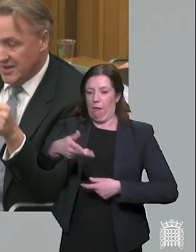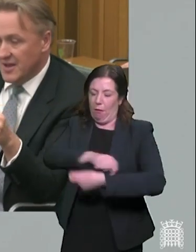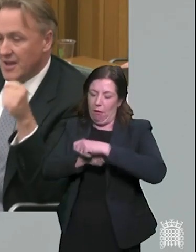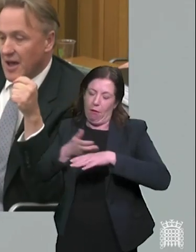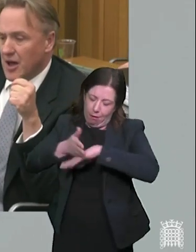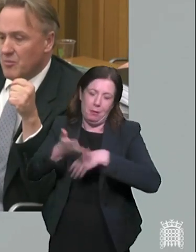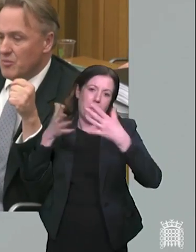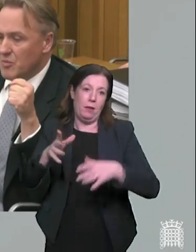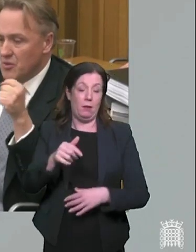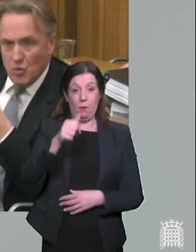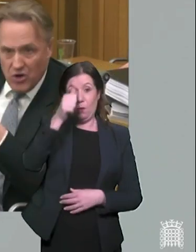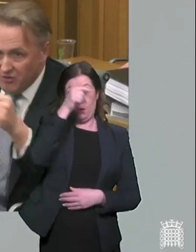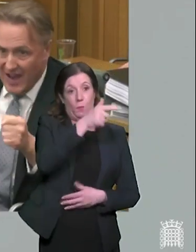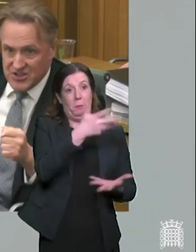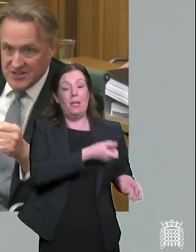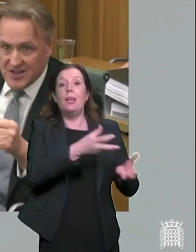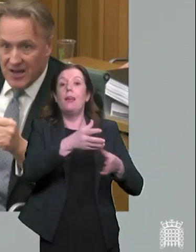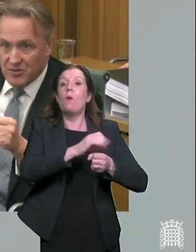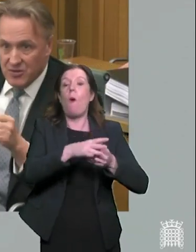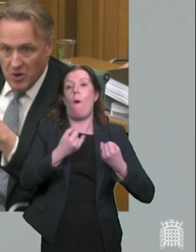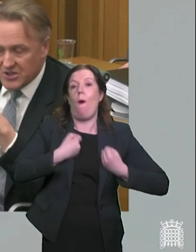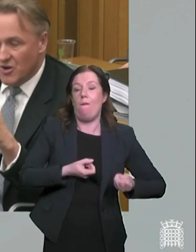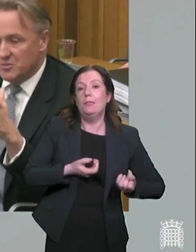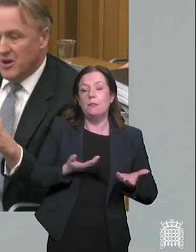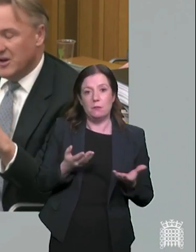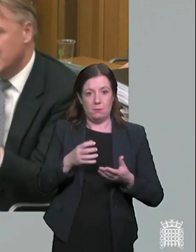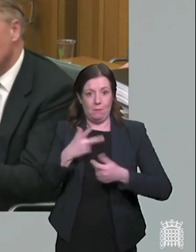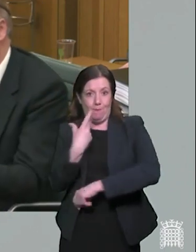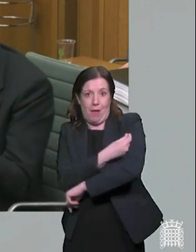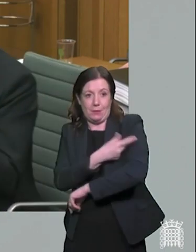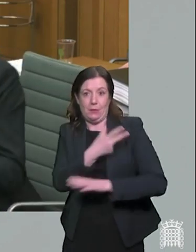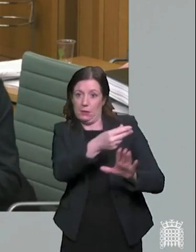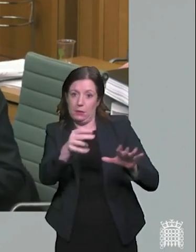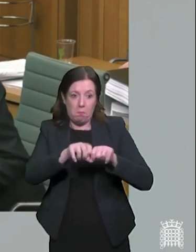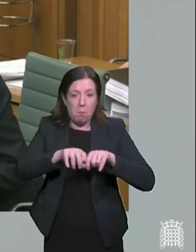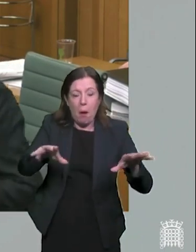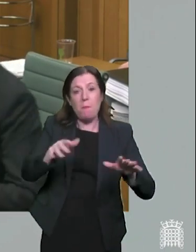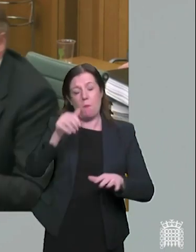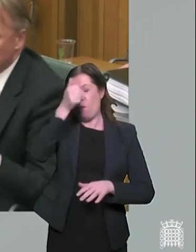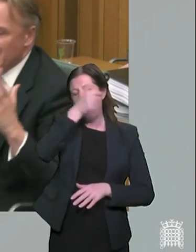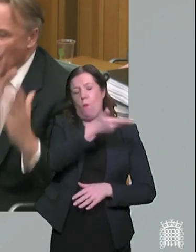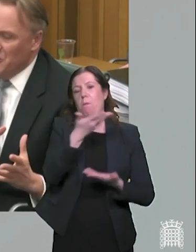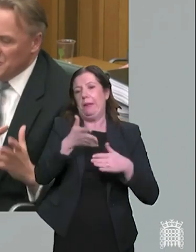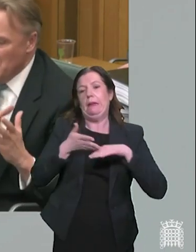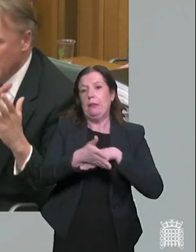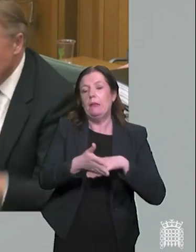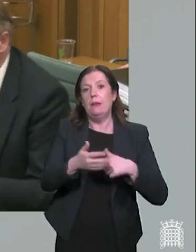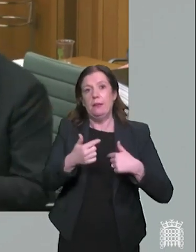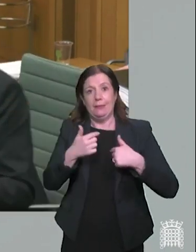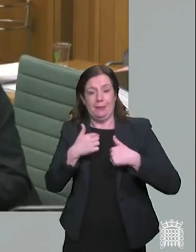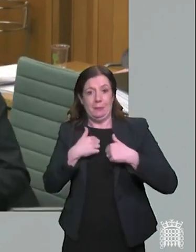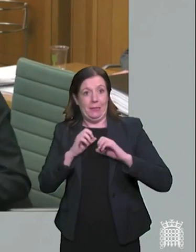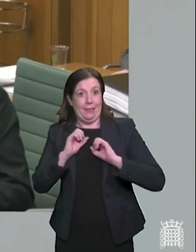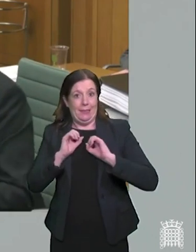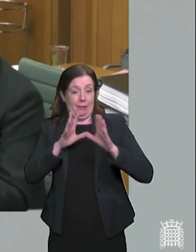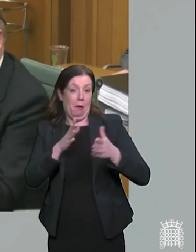hospitalised. We got the vaccines out. You worked incredibly hard. I suppose what I'm left with, and I'm not sure if this helps or hinders